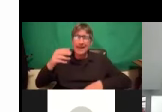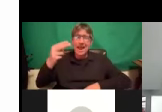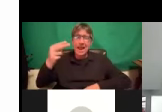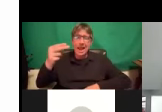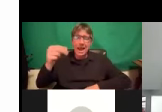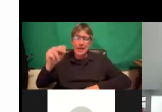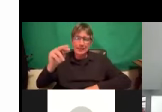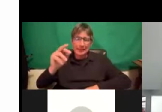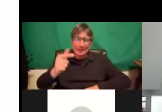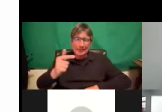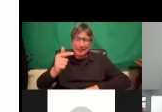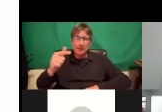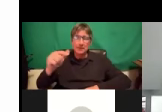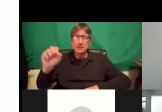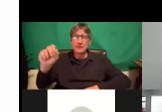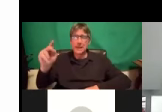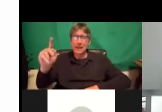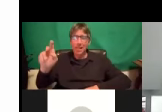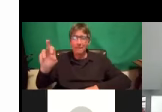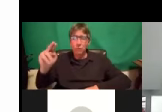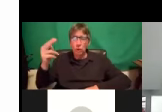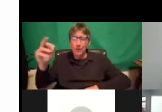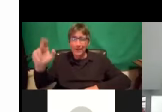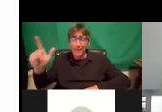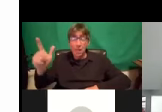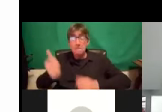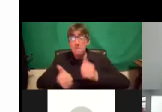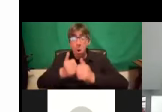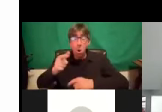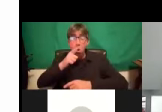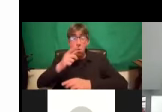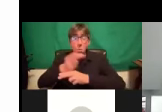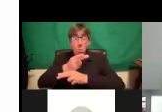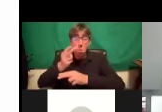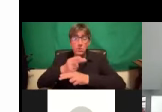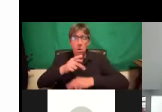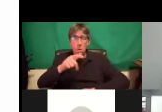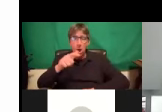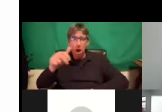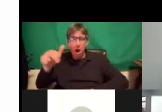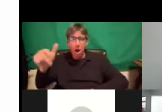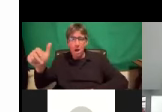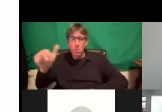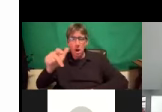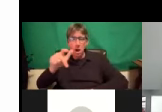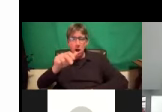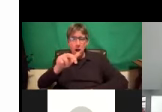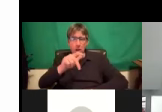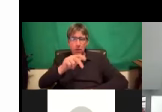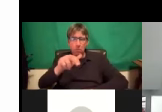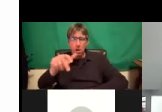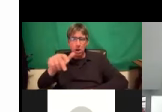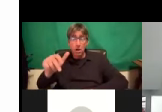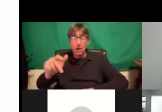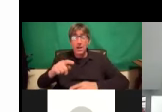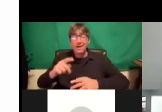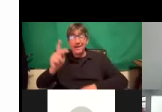stops walk to the stops. And it is true that Kendall Green is there and it's a mile